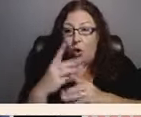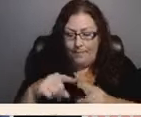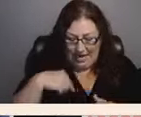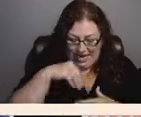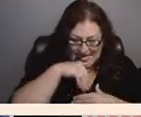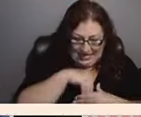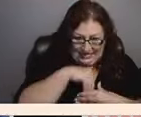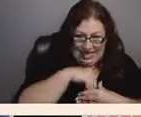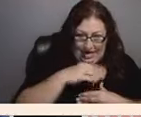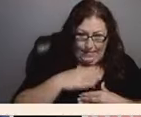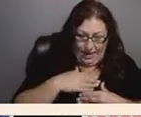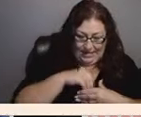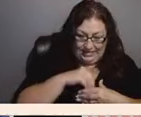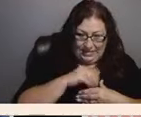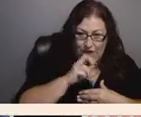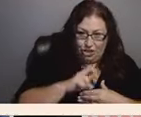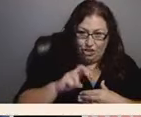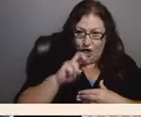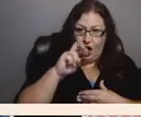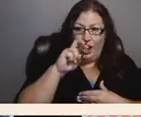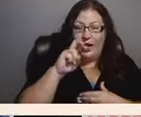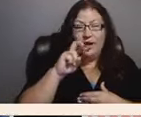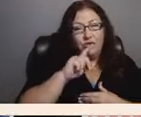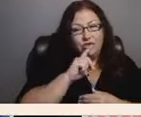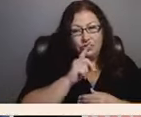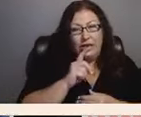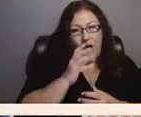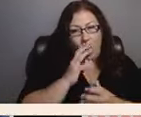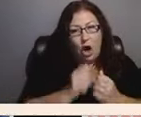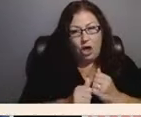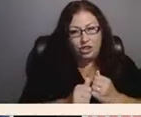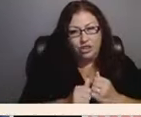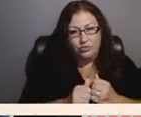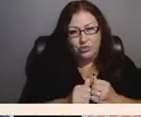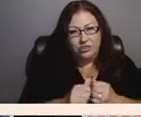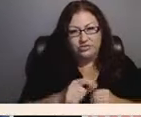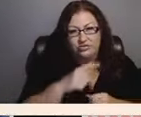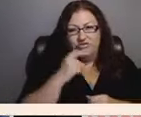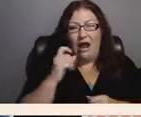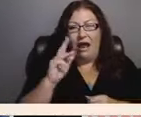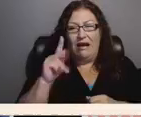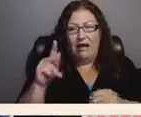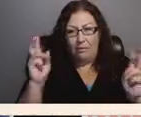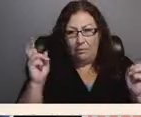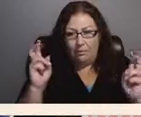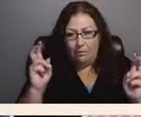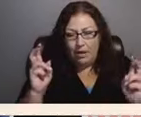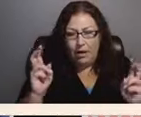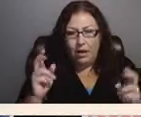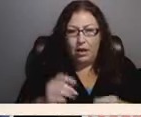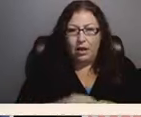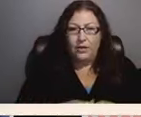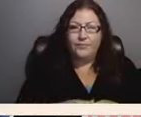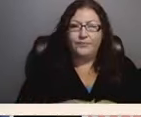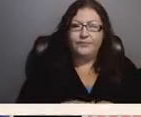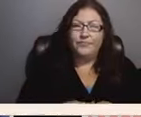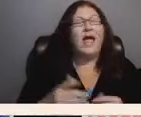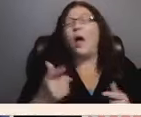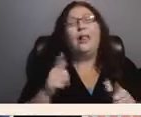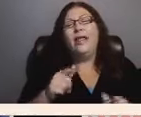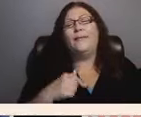inside was was harsh, was drying up, was um, um, well, let me say put it